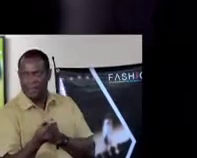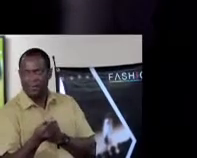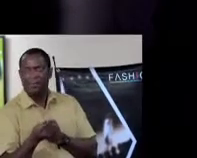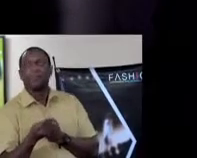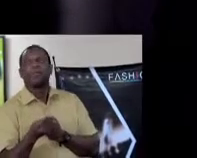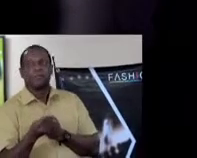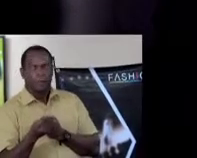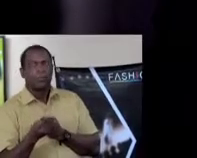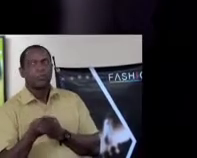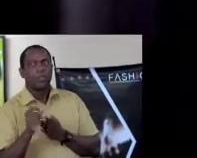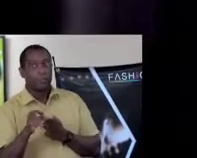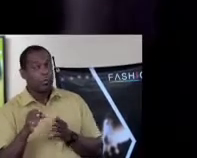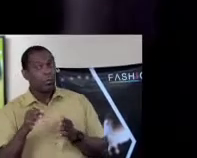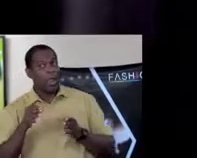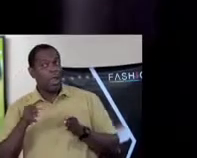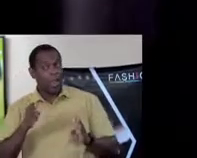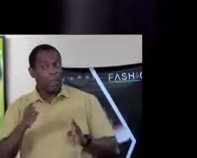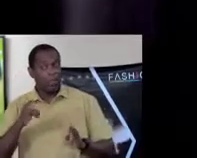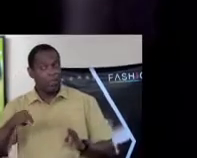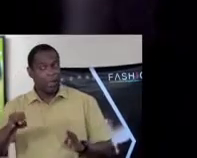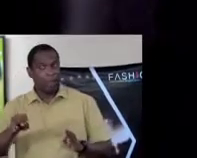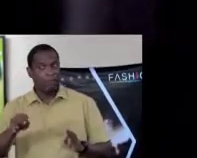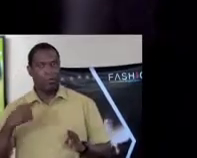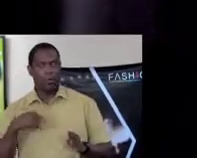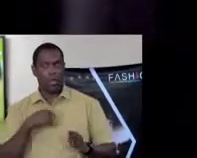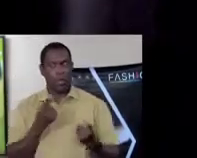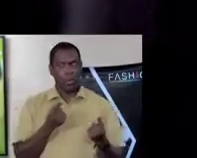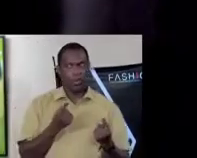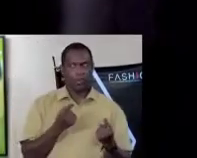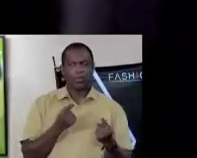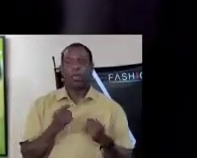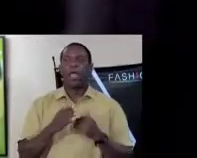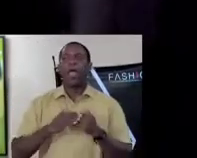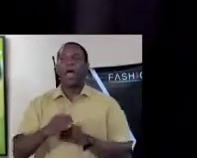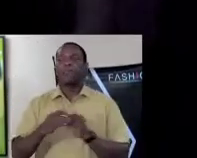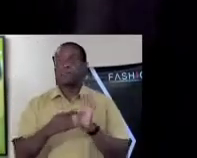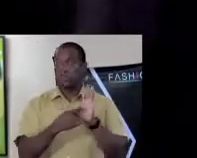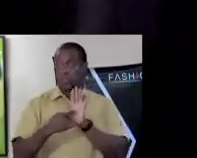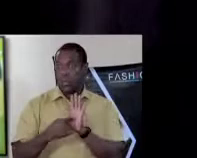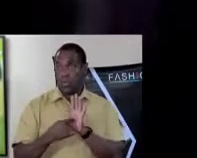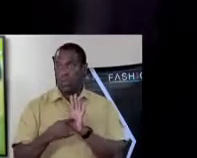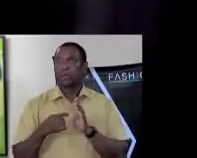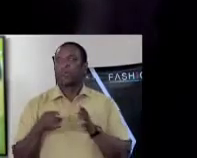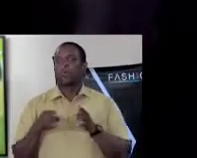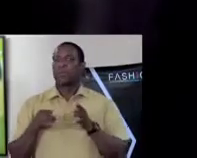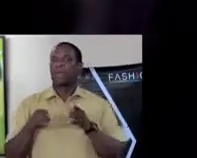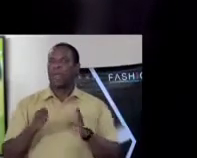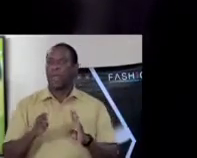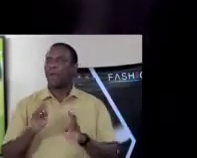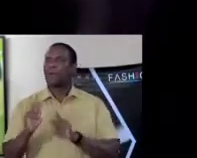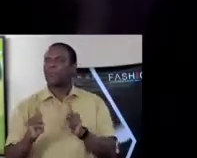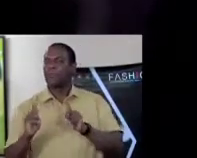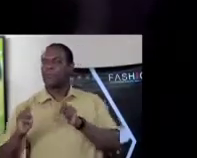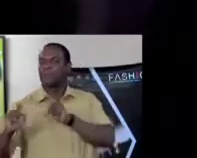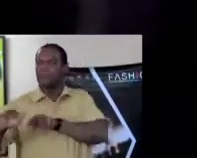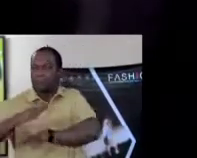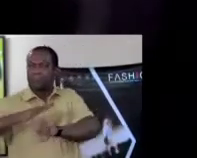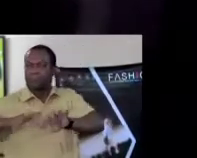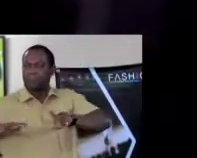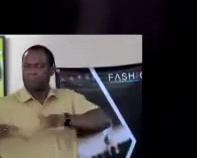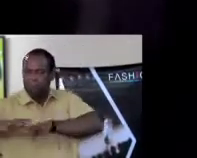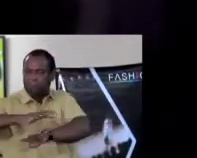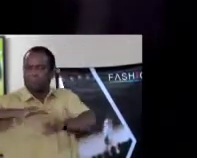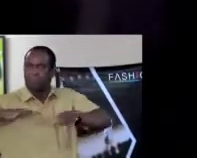them, because what we made show and do is to, right after the show, allow the convergence of the public there to